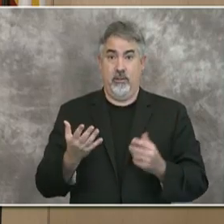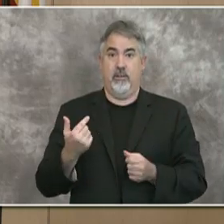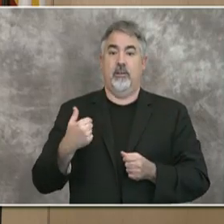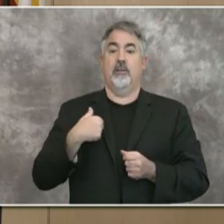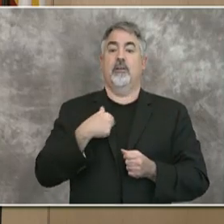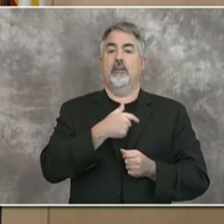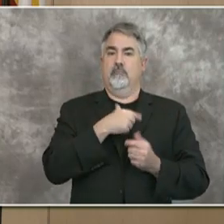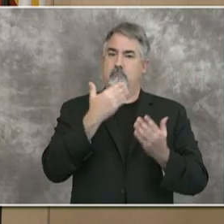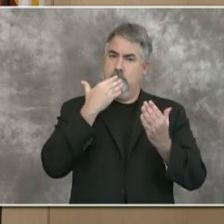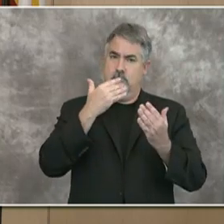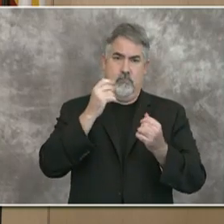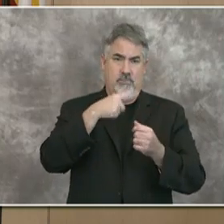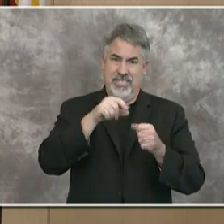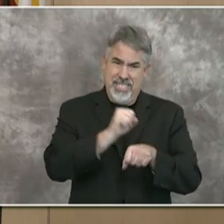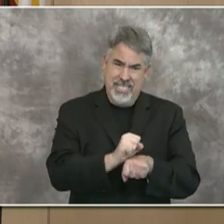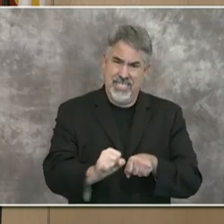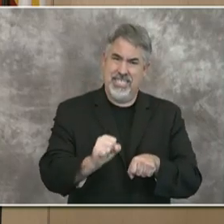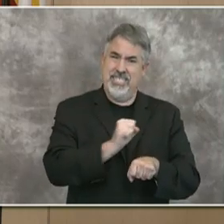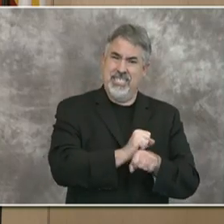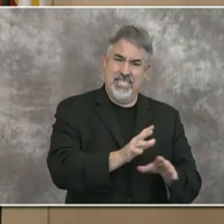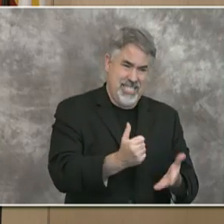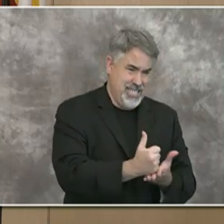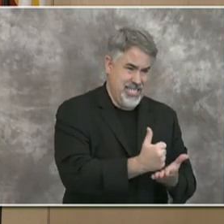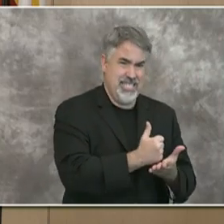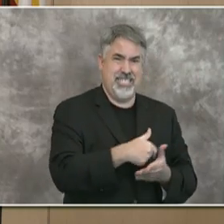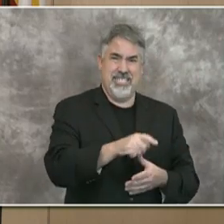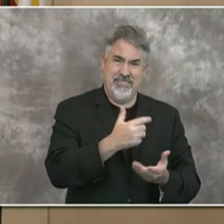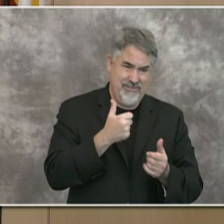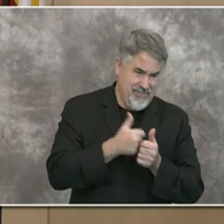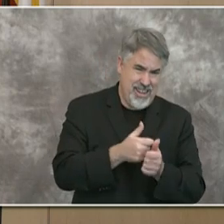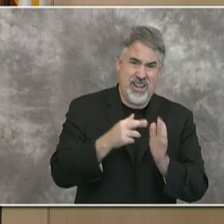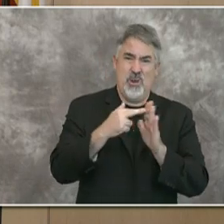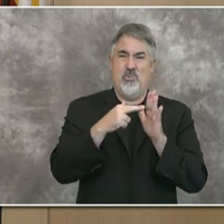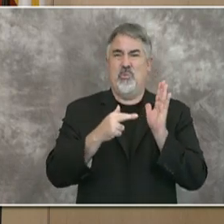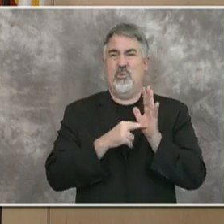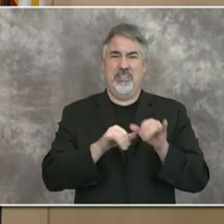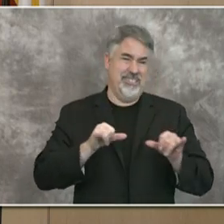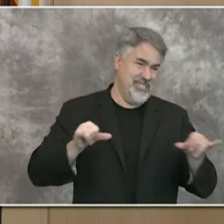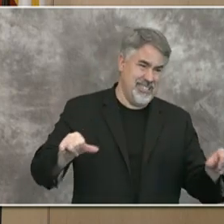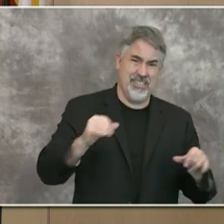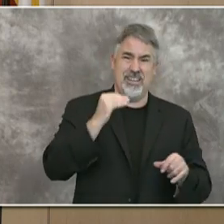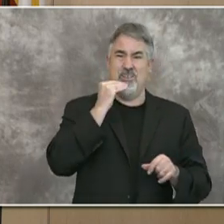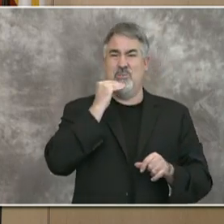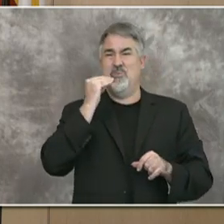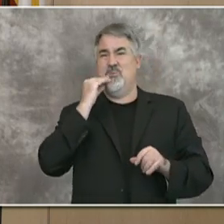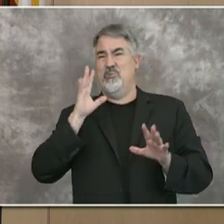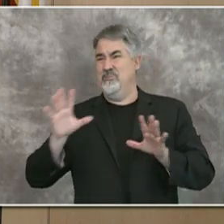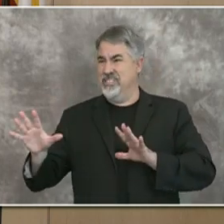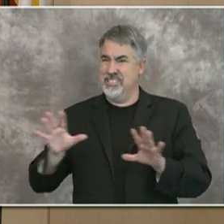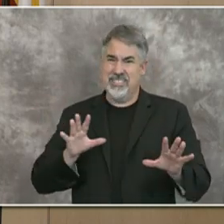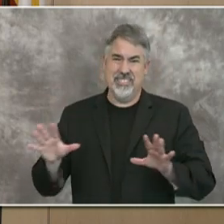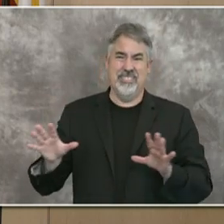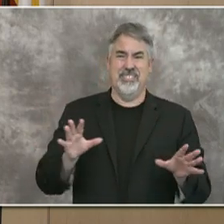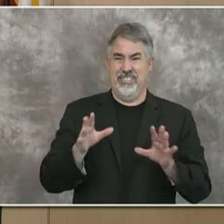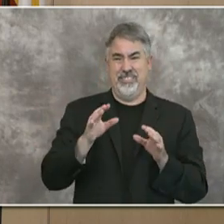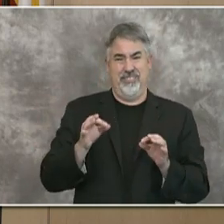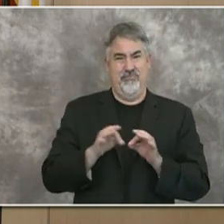for staying the course and adhering to the stay-at-home order. Our collective efforts help to decrease the spread